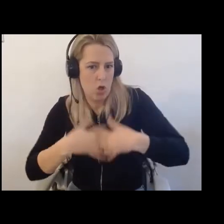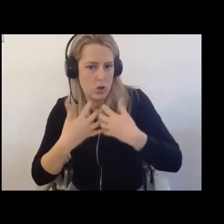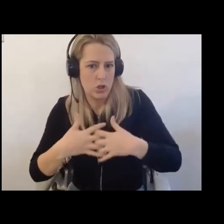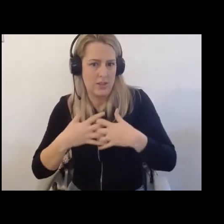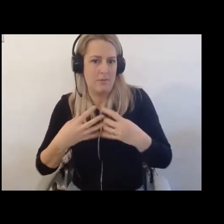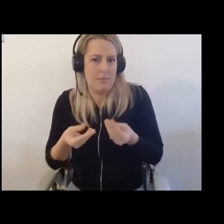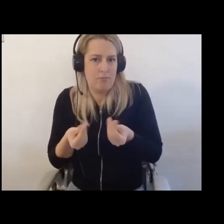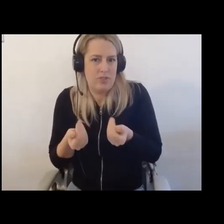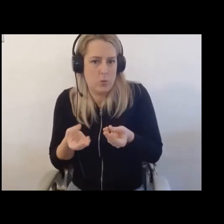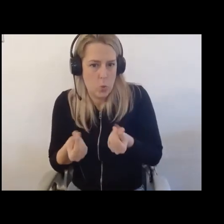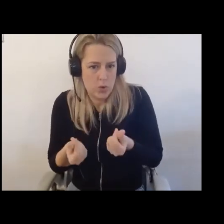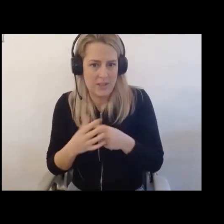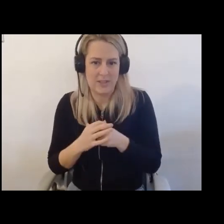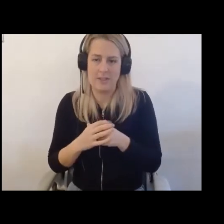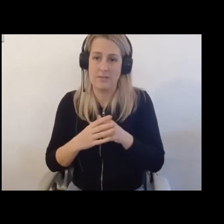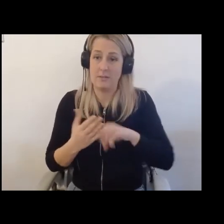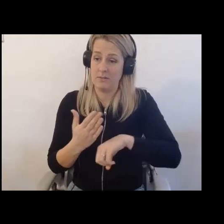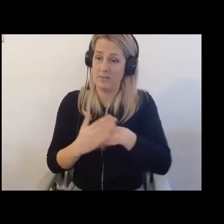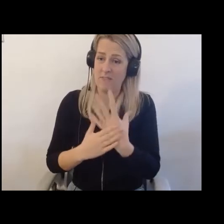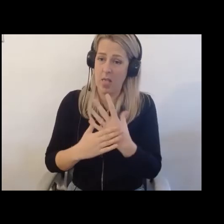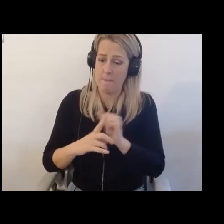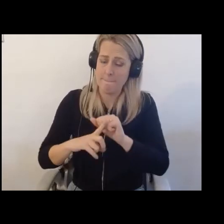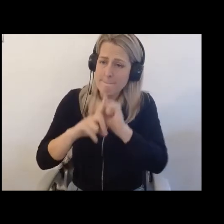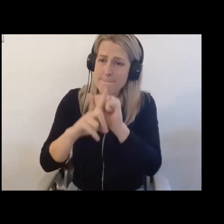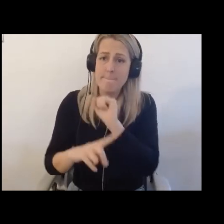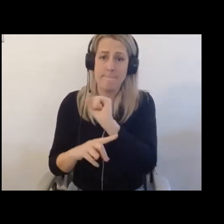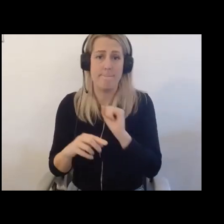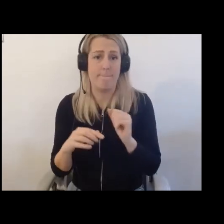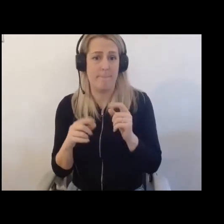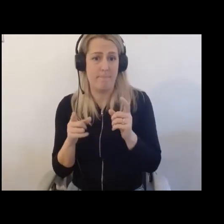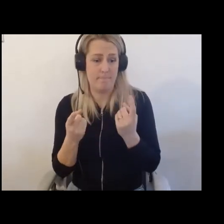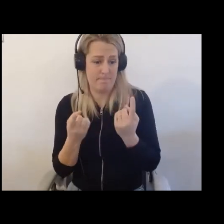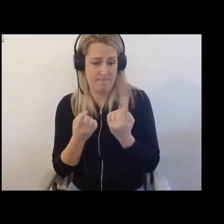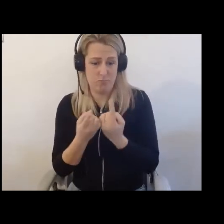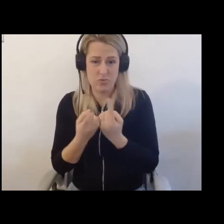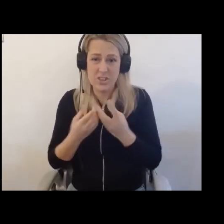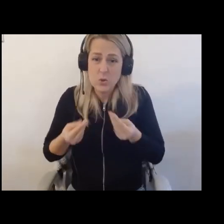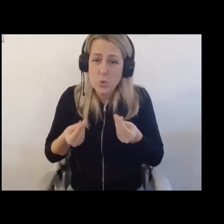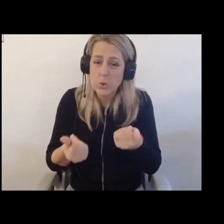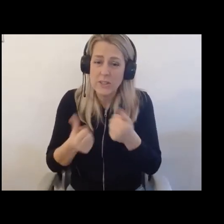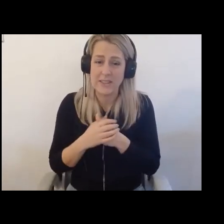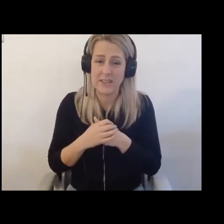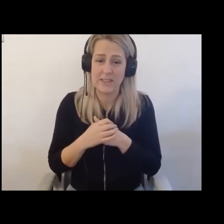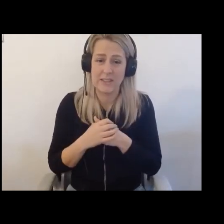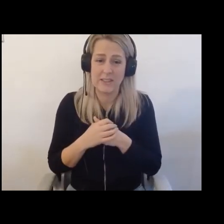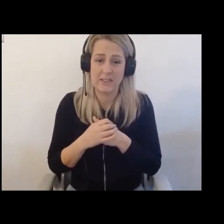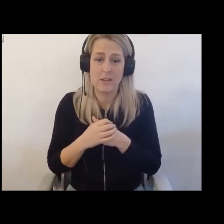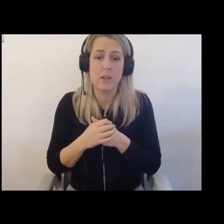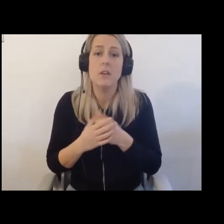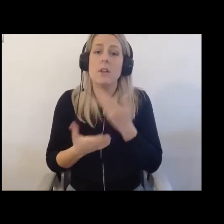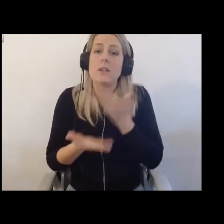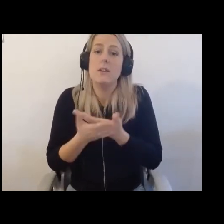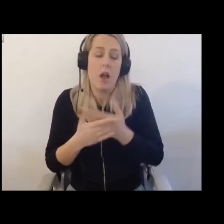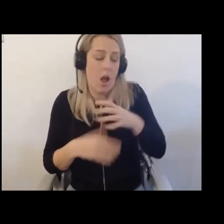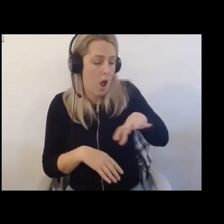of local tools to assess current country capacity, to review